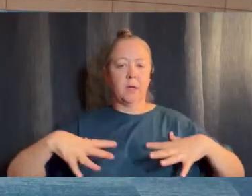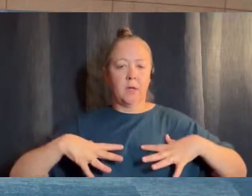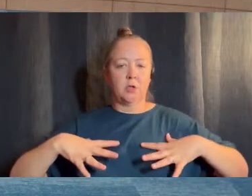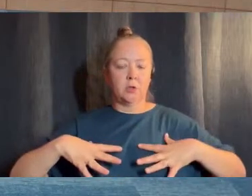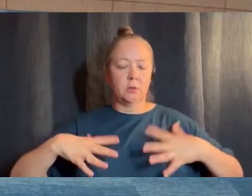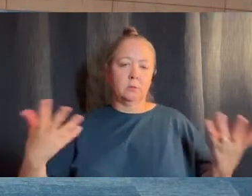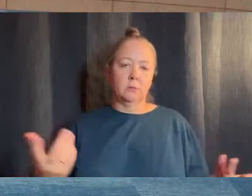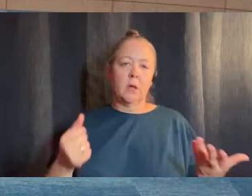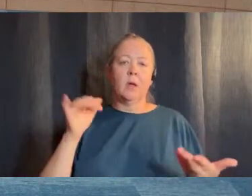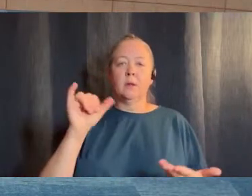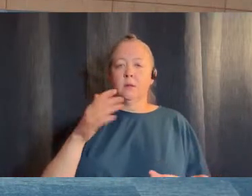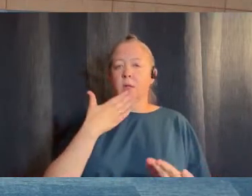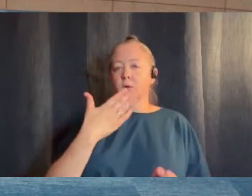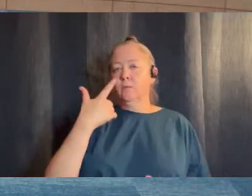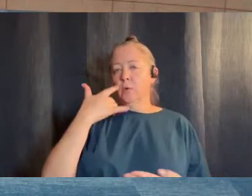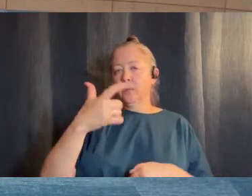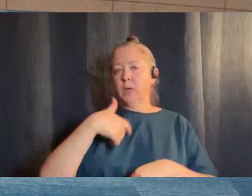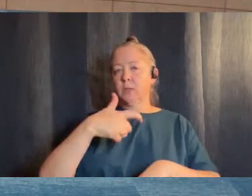Thank you.